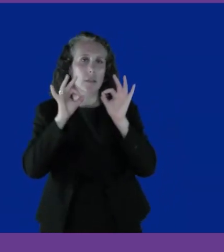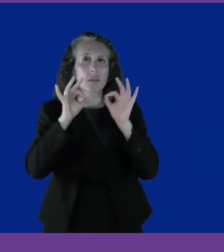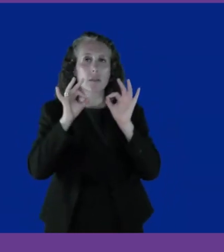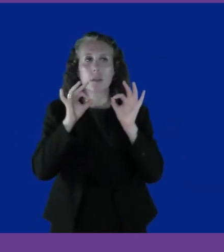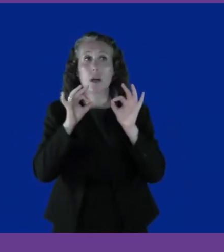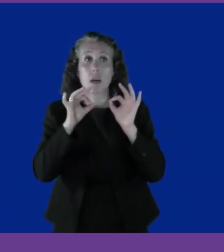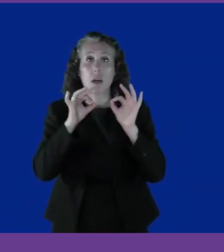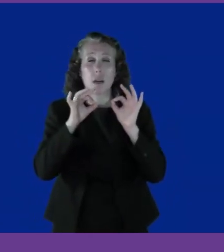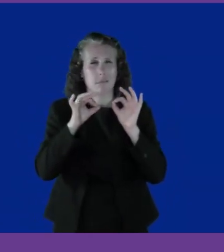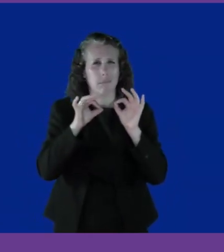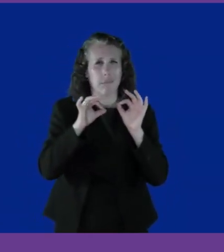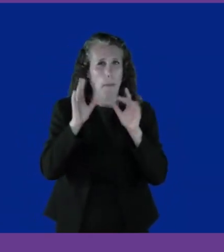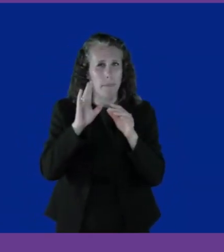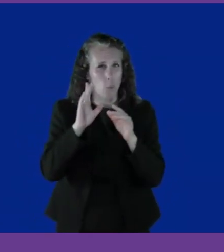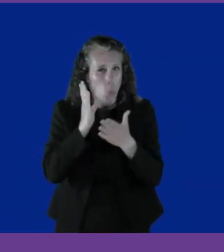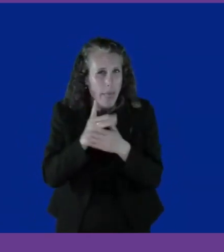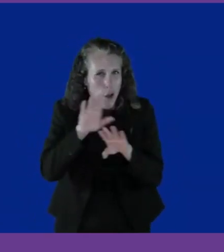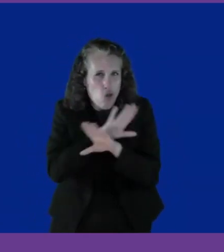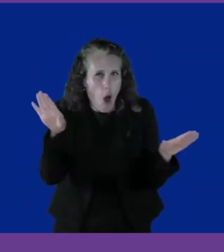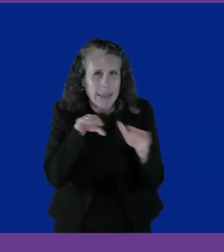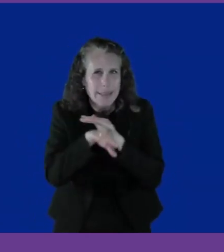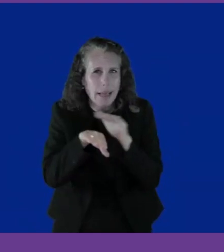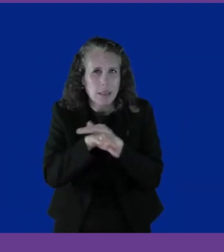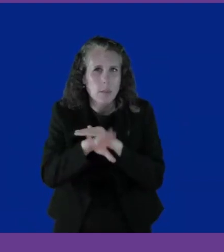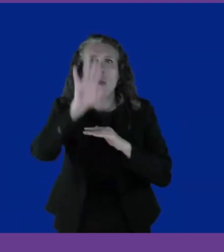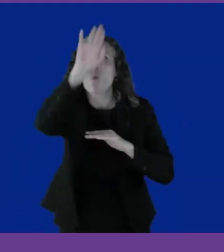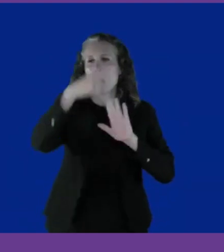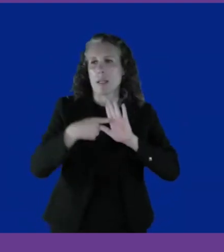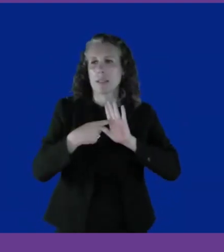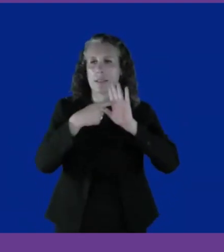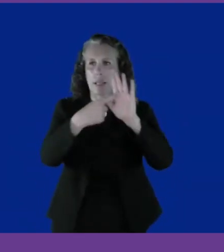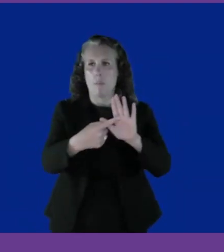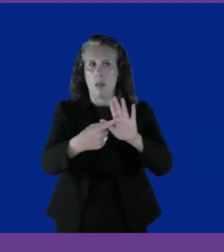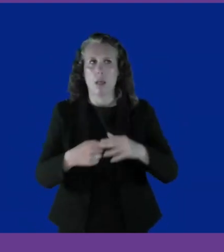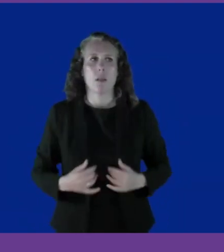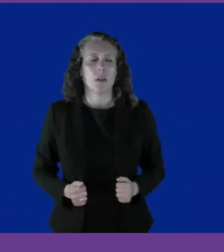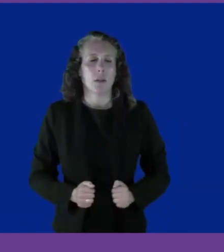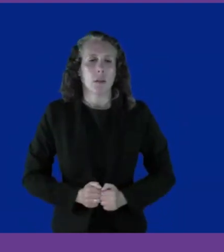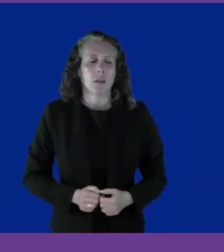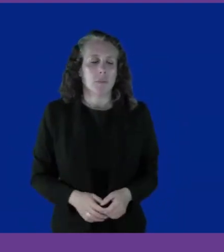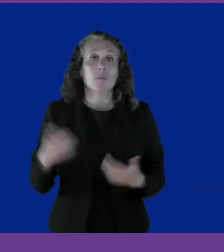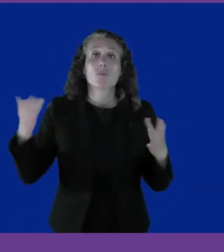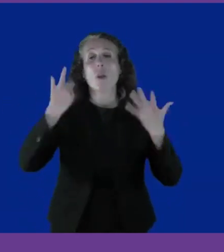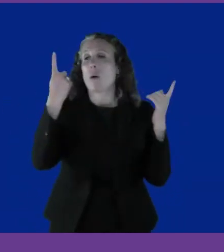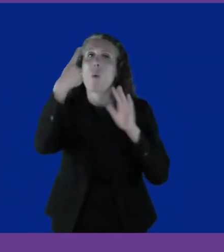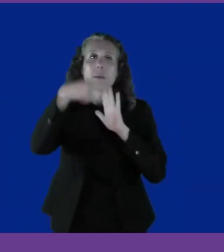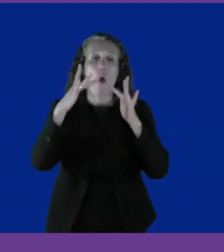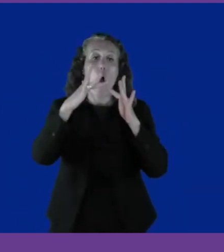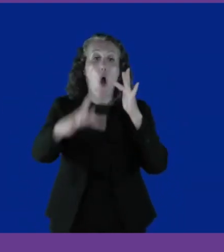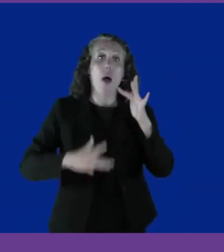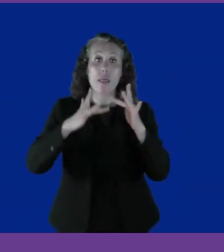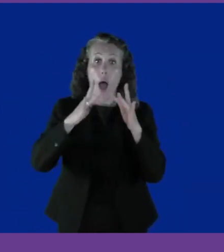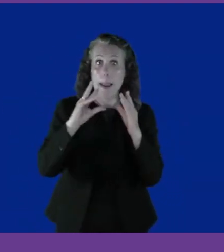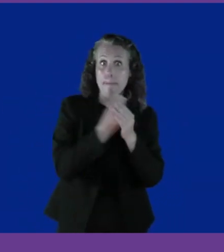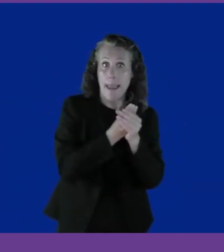that means they are not accessible. And I'll give you an example. Very often, especially in online applications, online banking